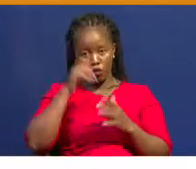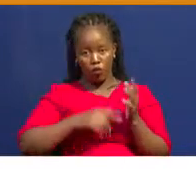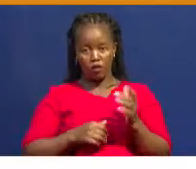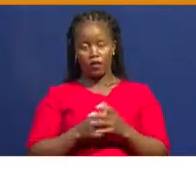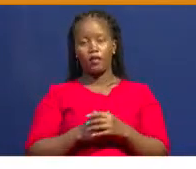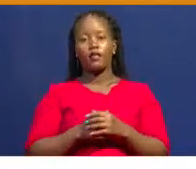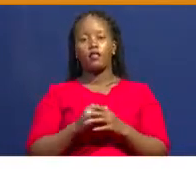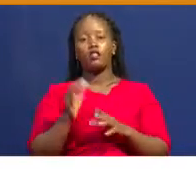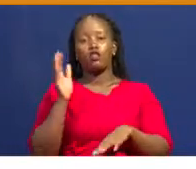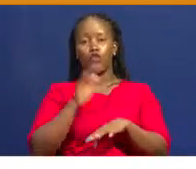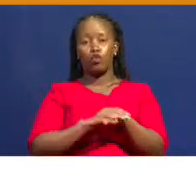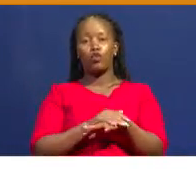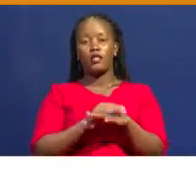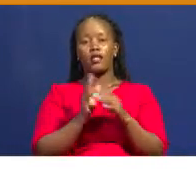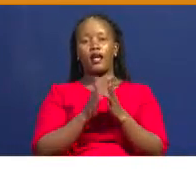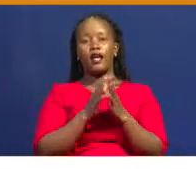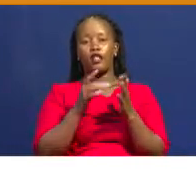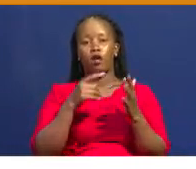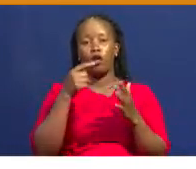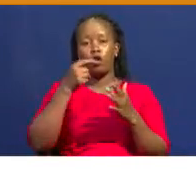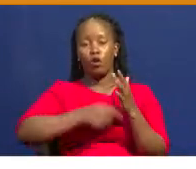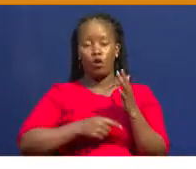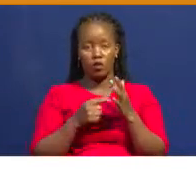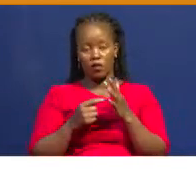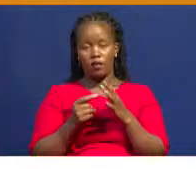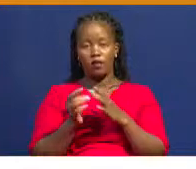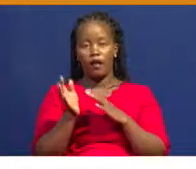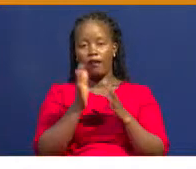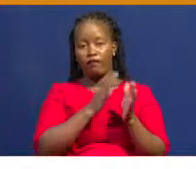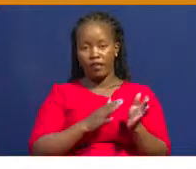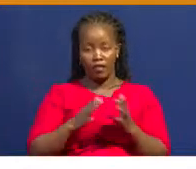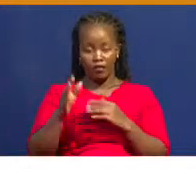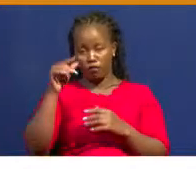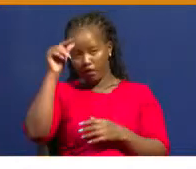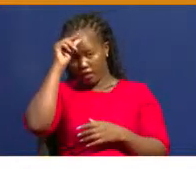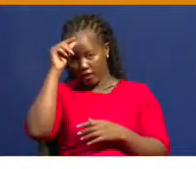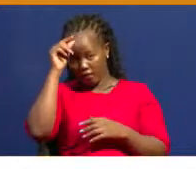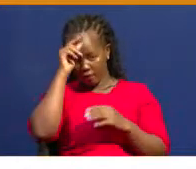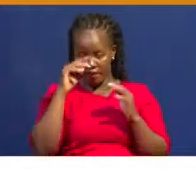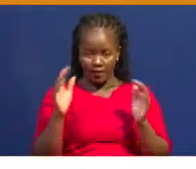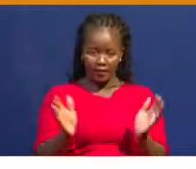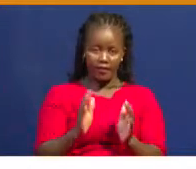cost-effective for the government, and the government encourages the